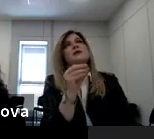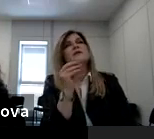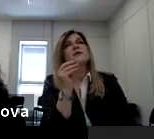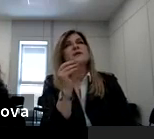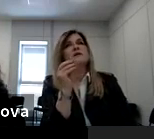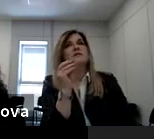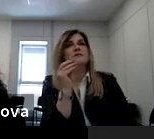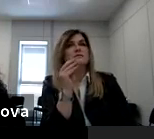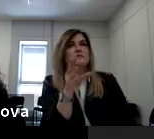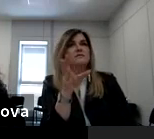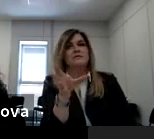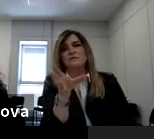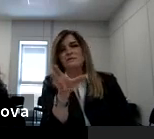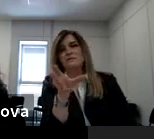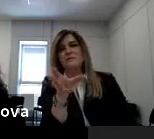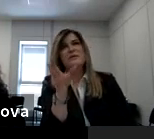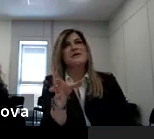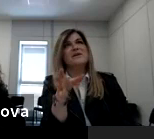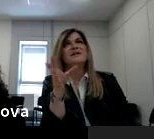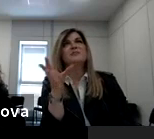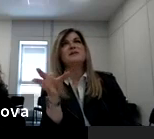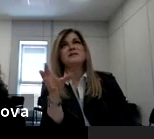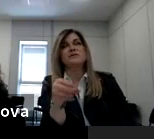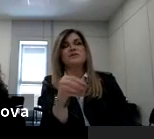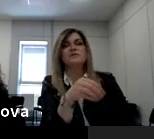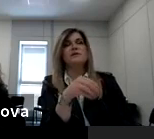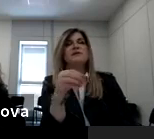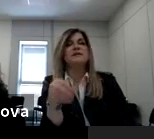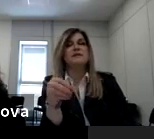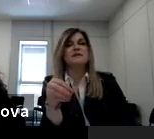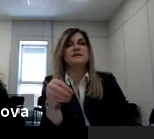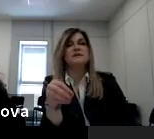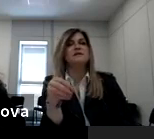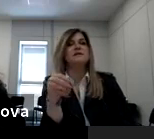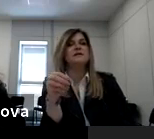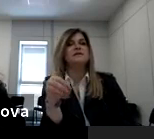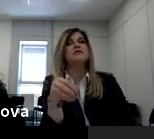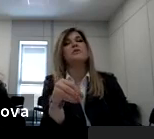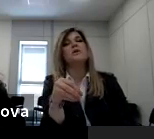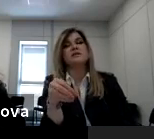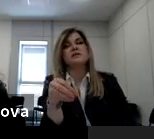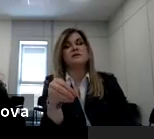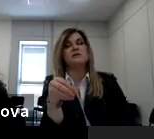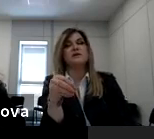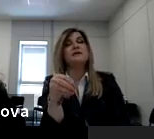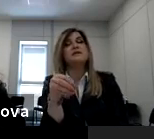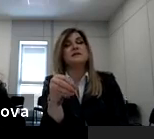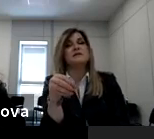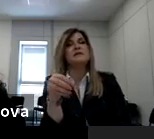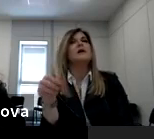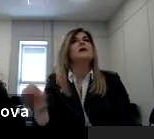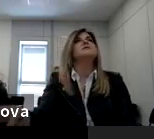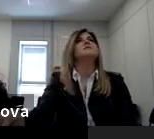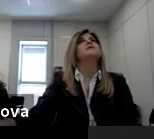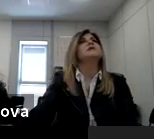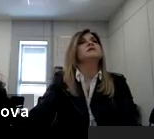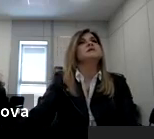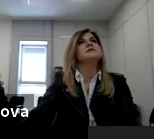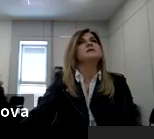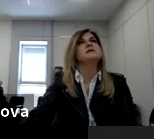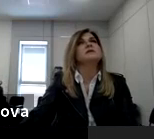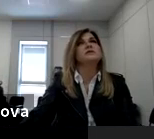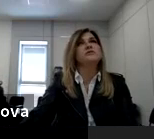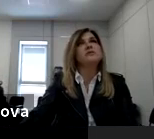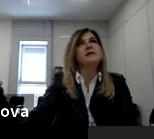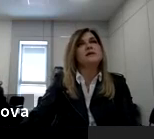LEDs, the bigger and bigger, so different density and different quantity of LEDs. So this